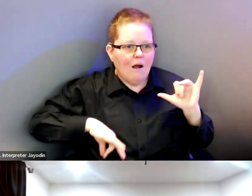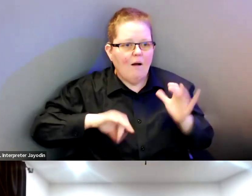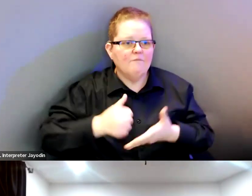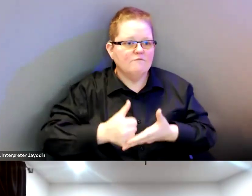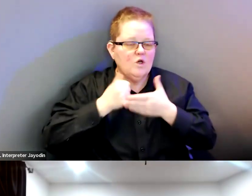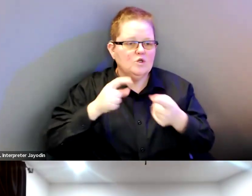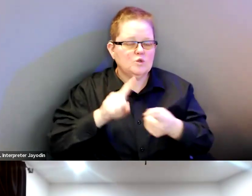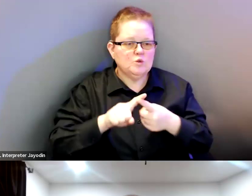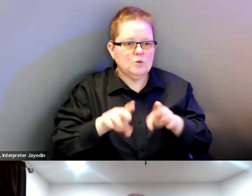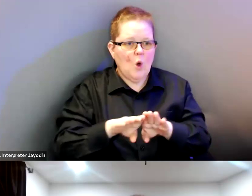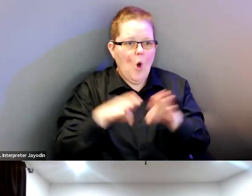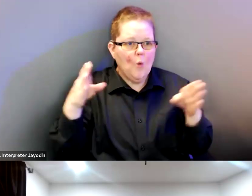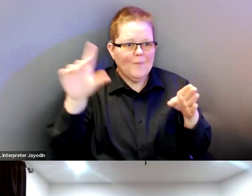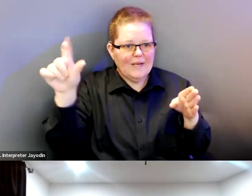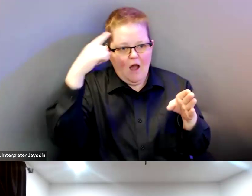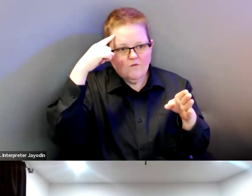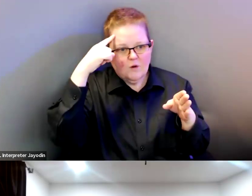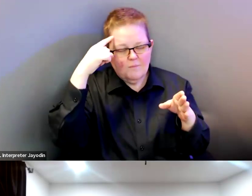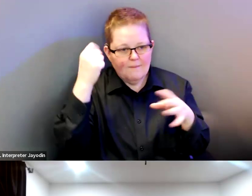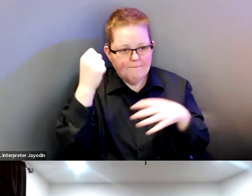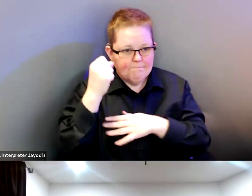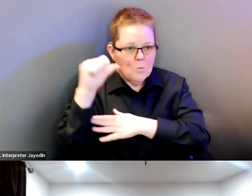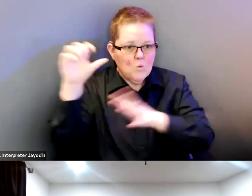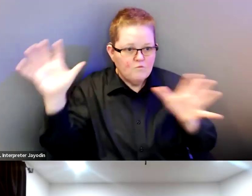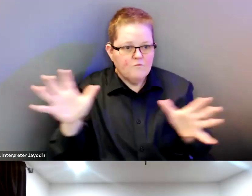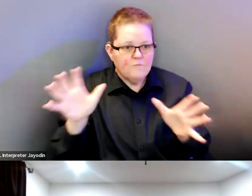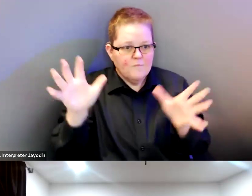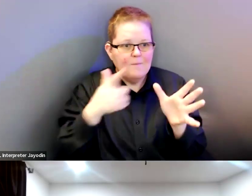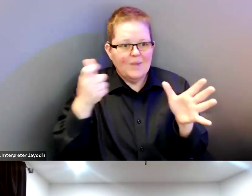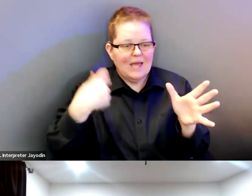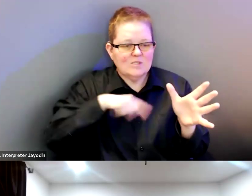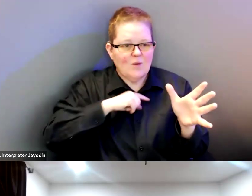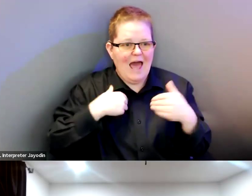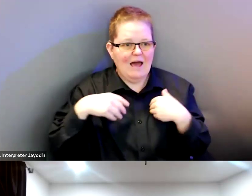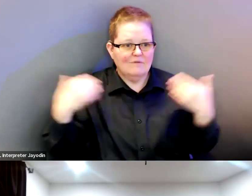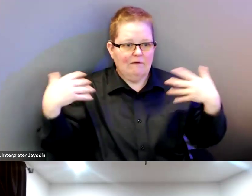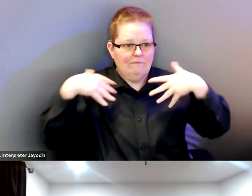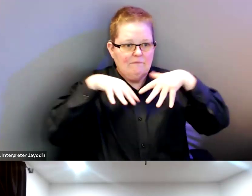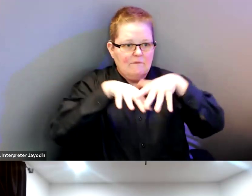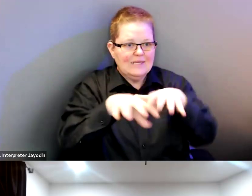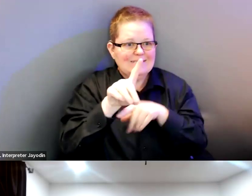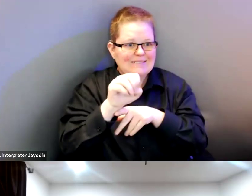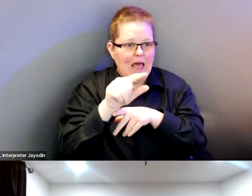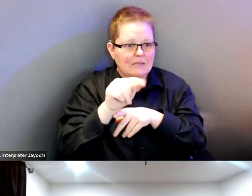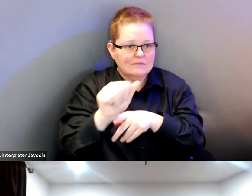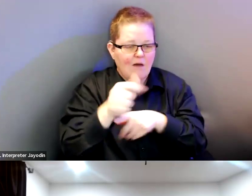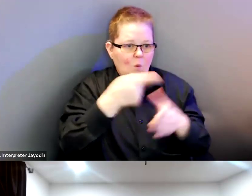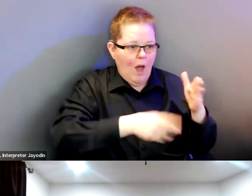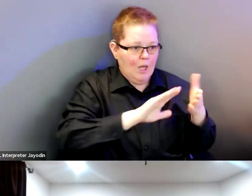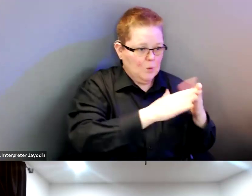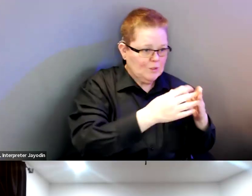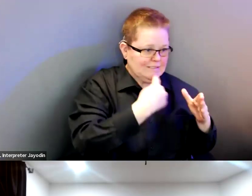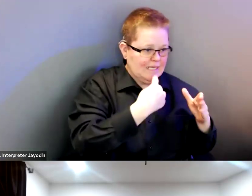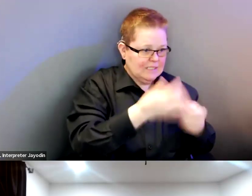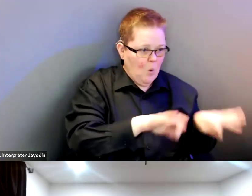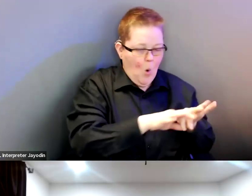government movement, because you have this delta of what the community says is important and then what the administration is doing. So it's not